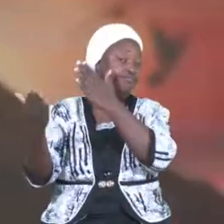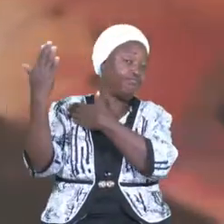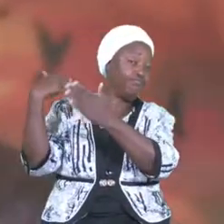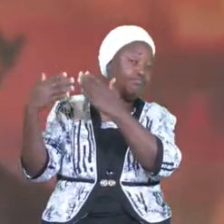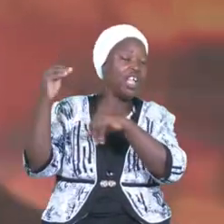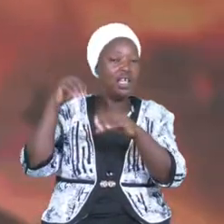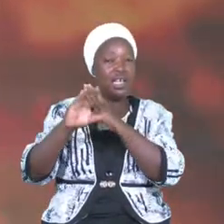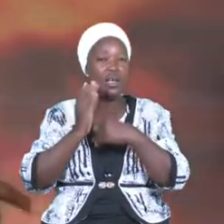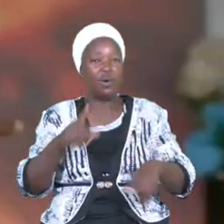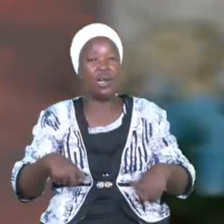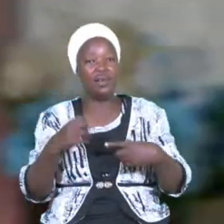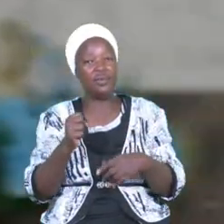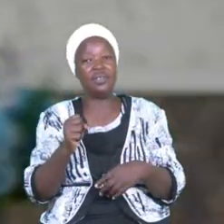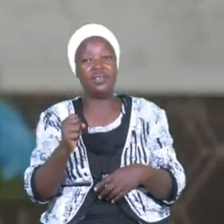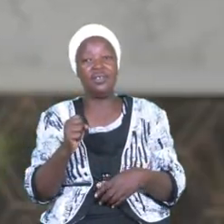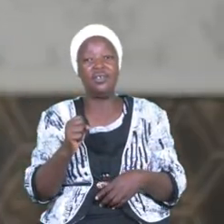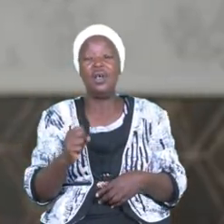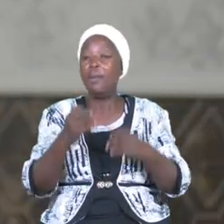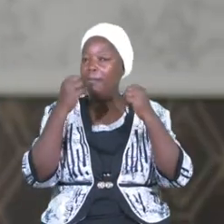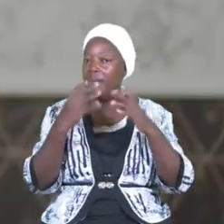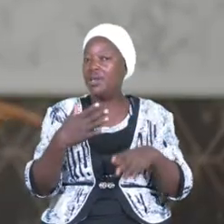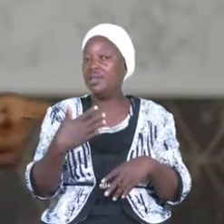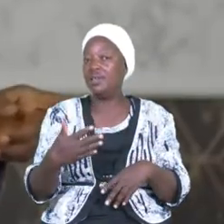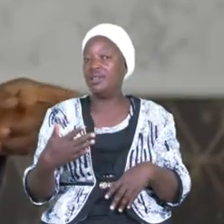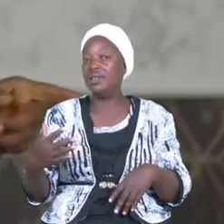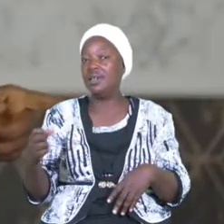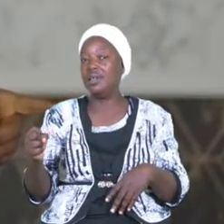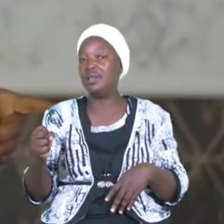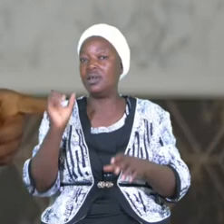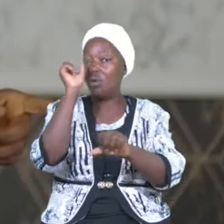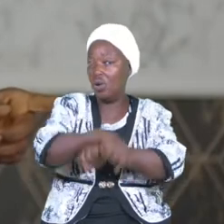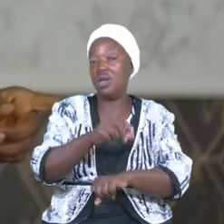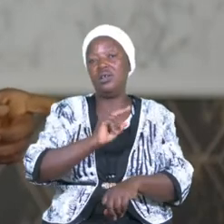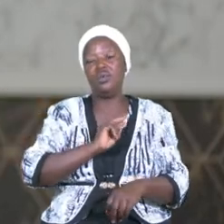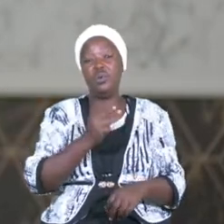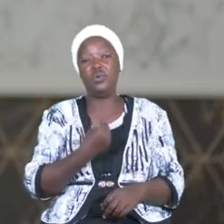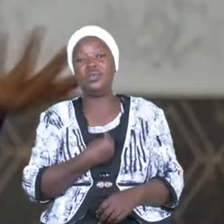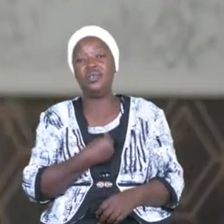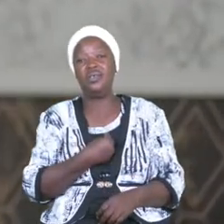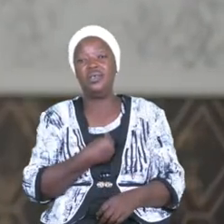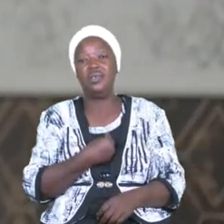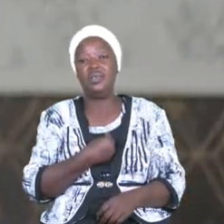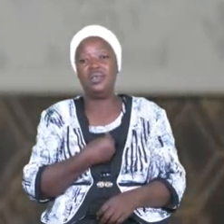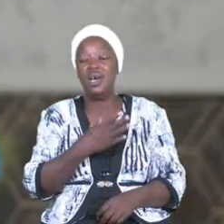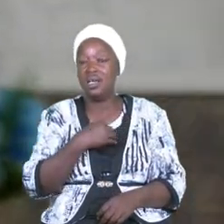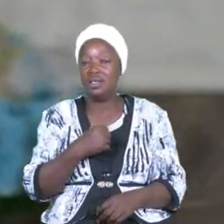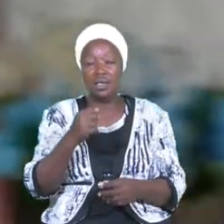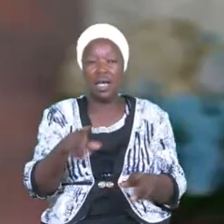lives, many things conquered us as